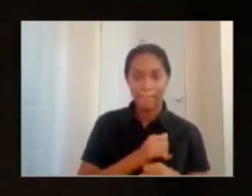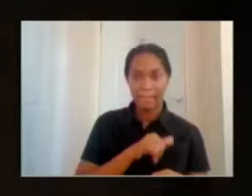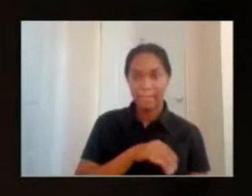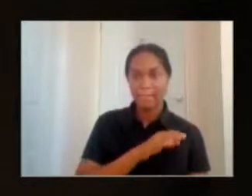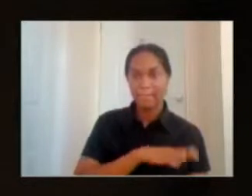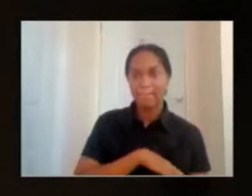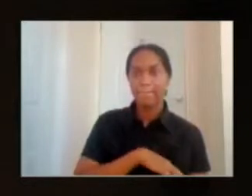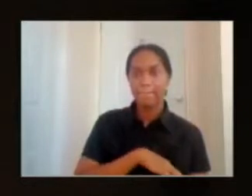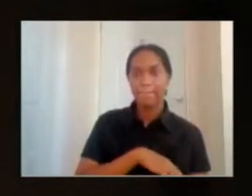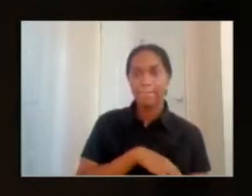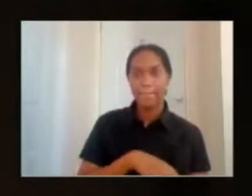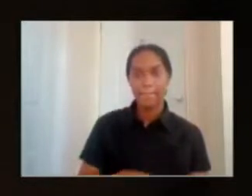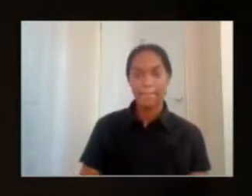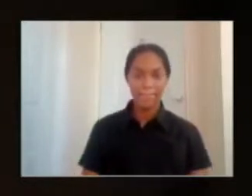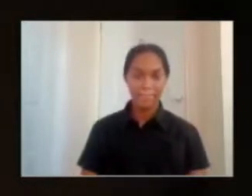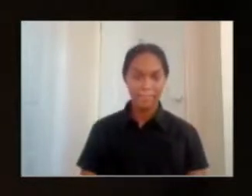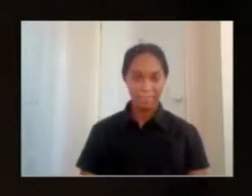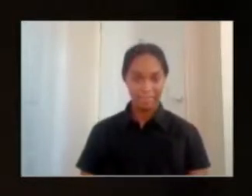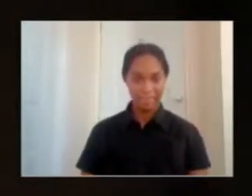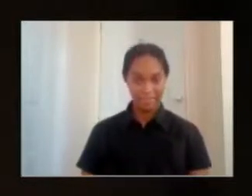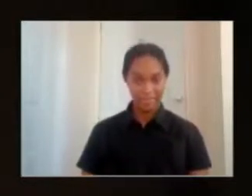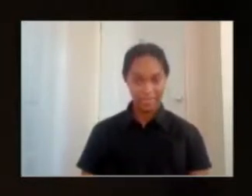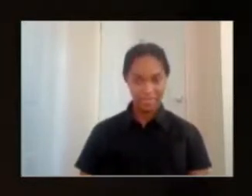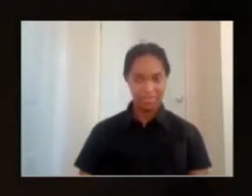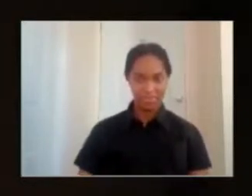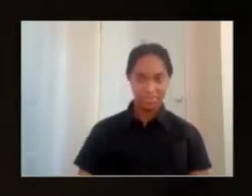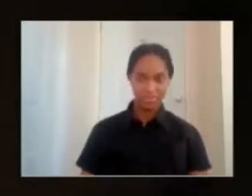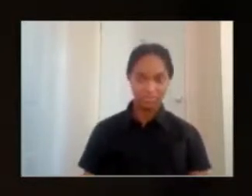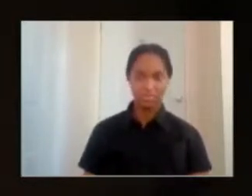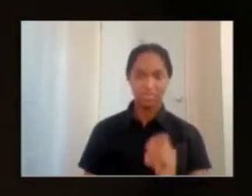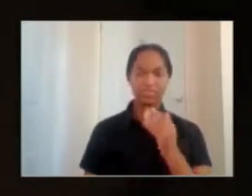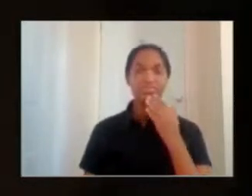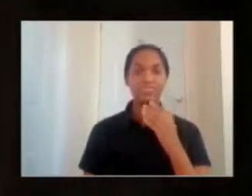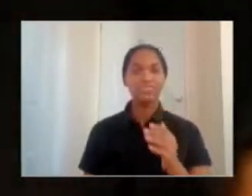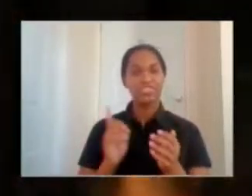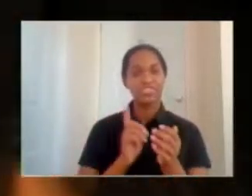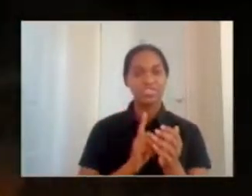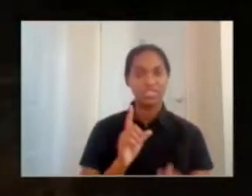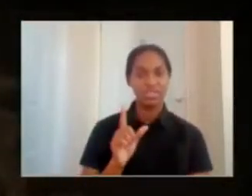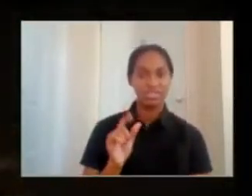that silicon. Oh, thank you. Dr. Lim, care to opine?